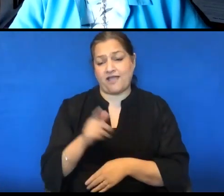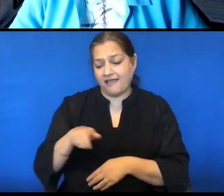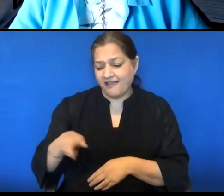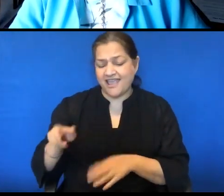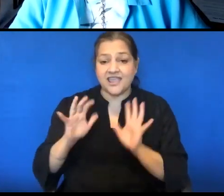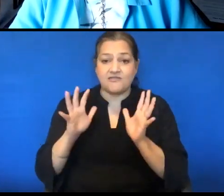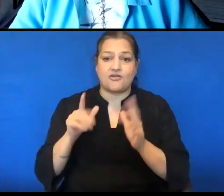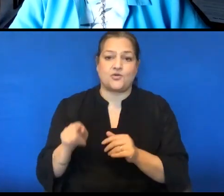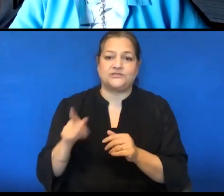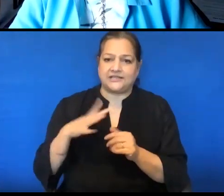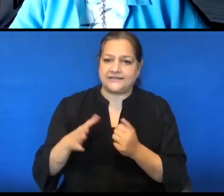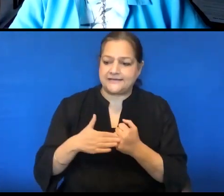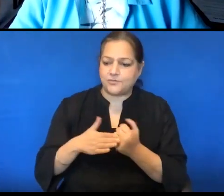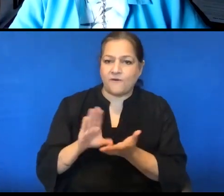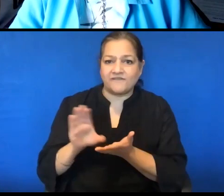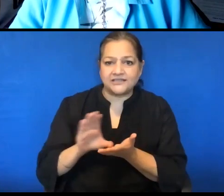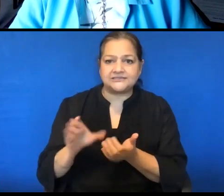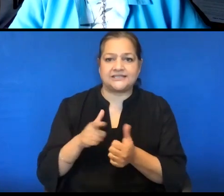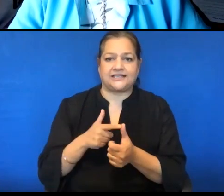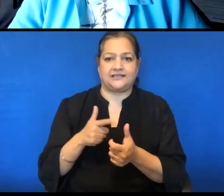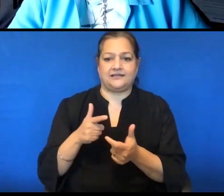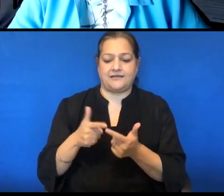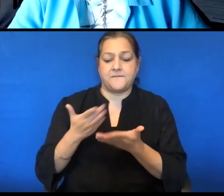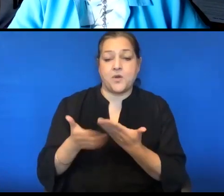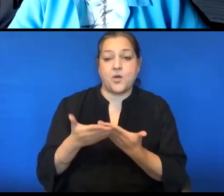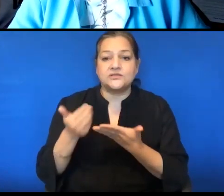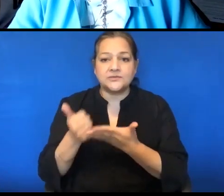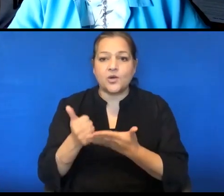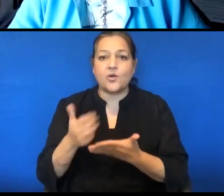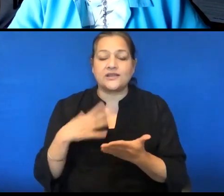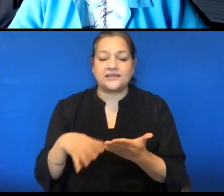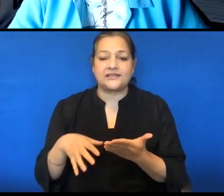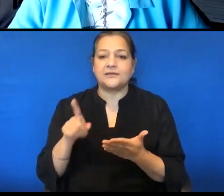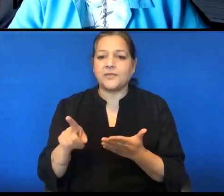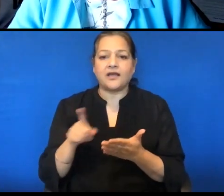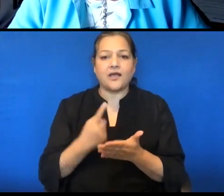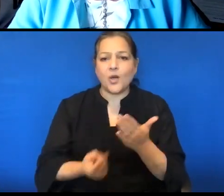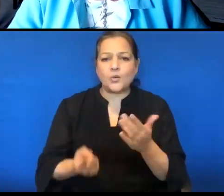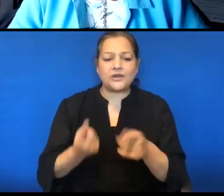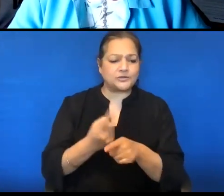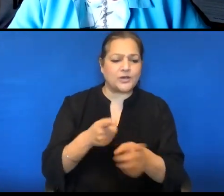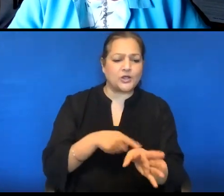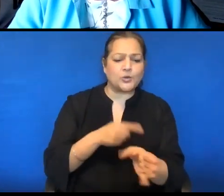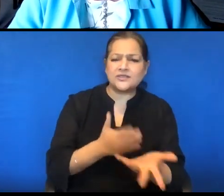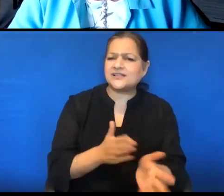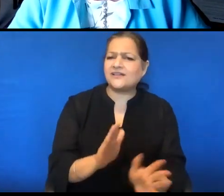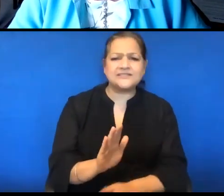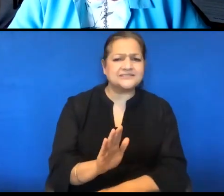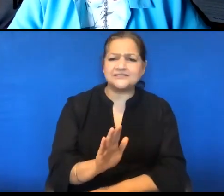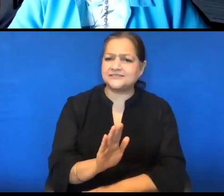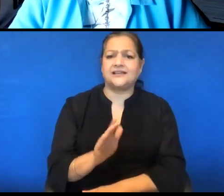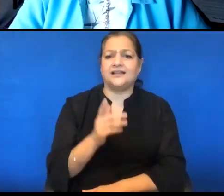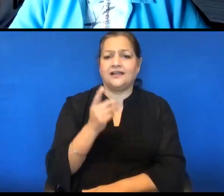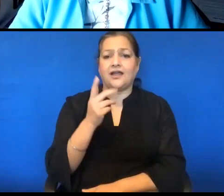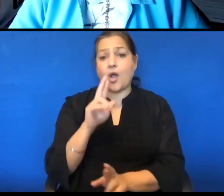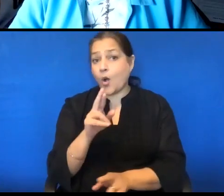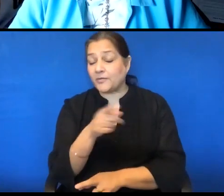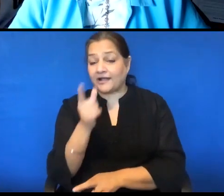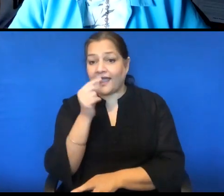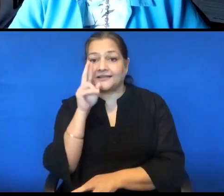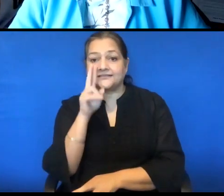They need more support. But it's not just about youth services. We also, I hope, can see that, you know,